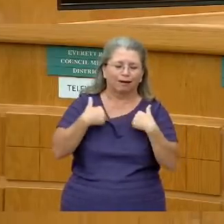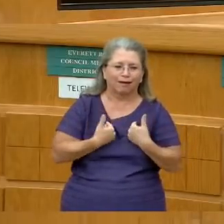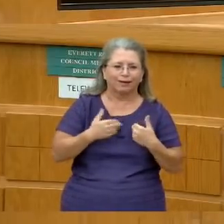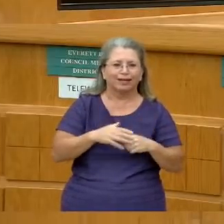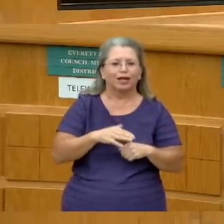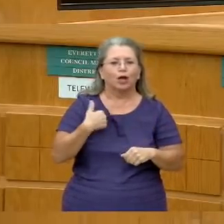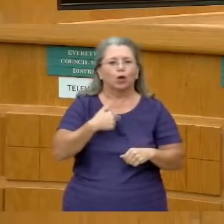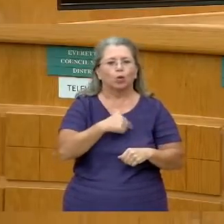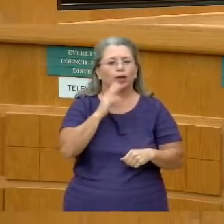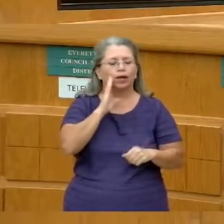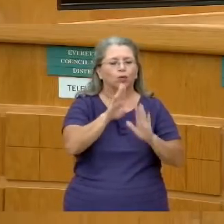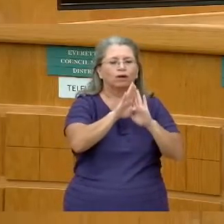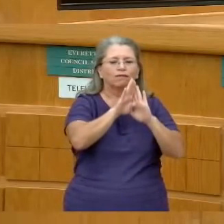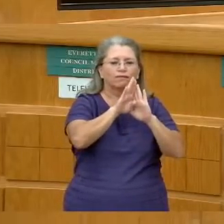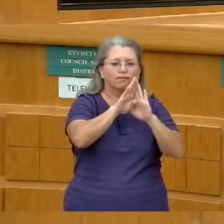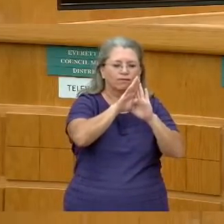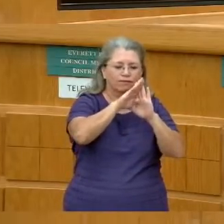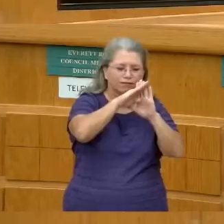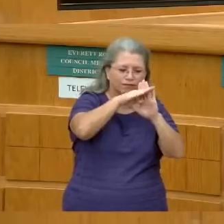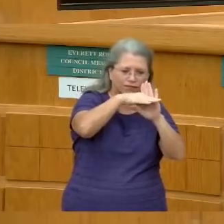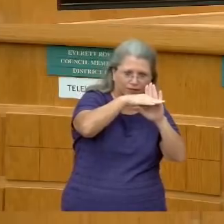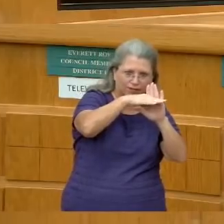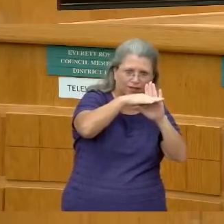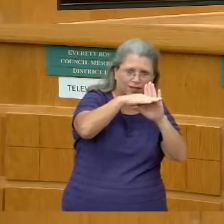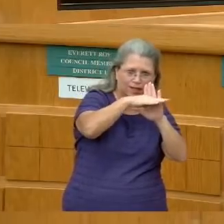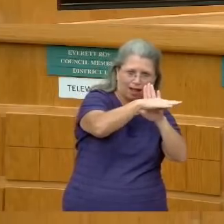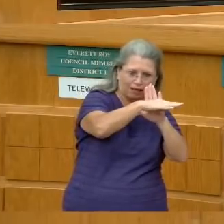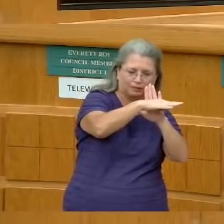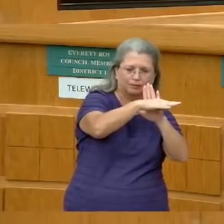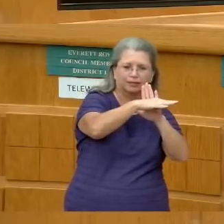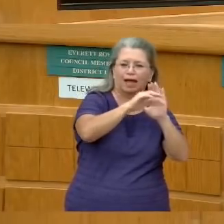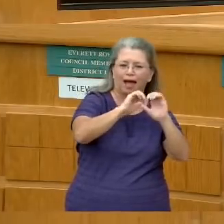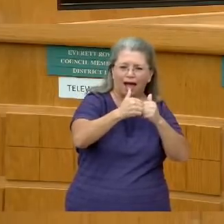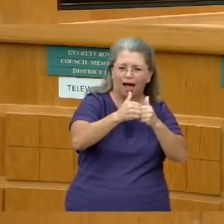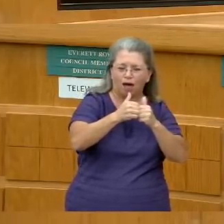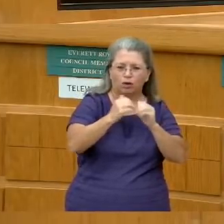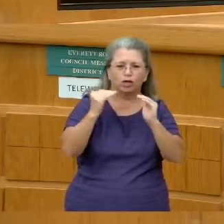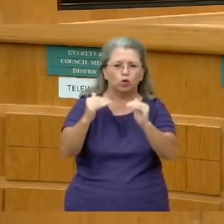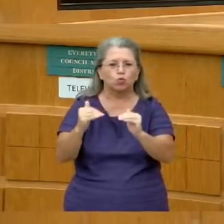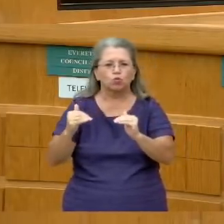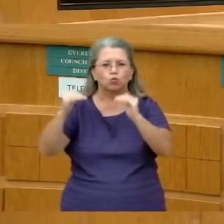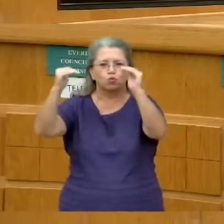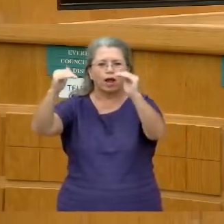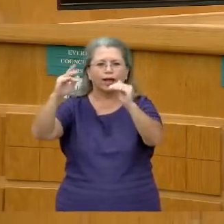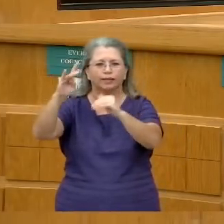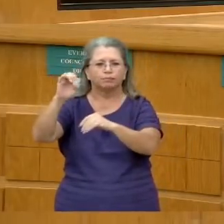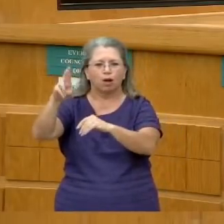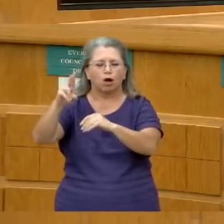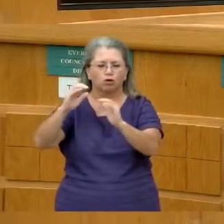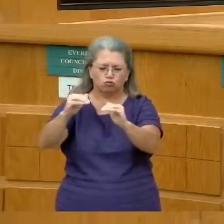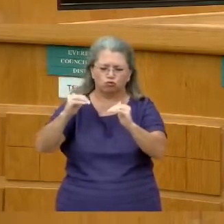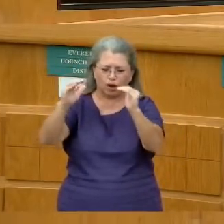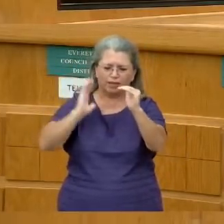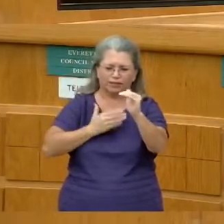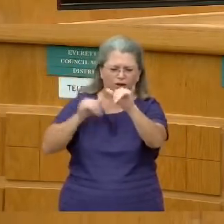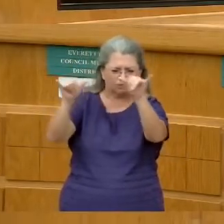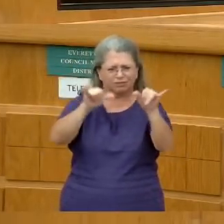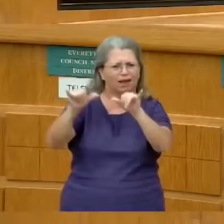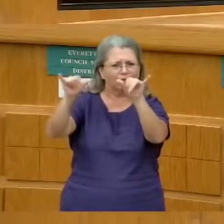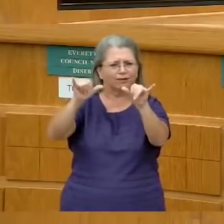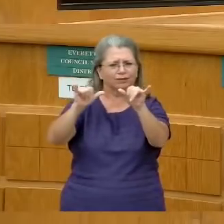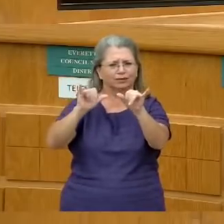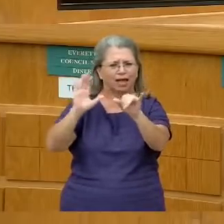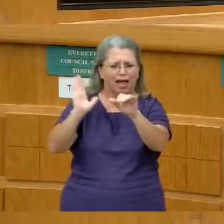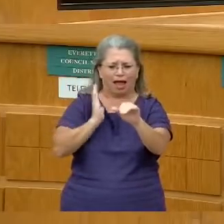We're going to flatten the curve by raising the bar. We're raising the bar on our behavior. We're going to put